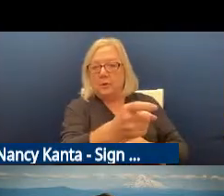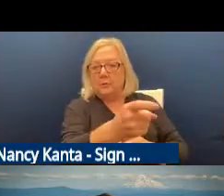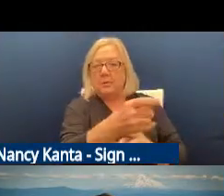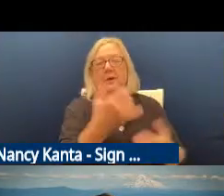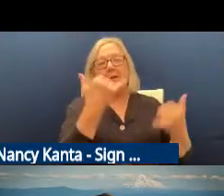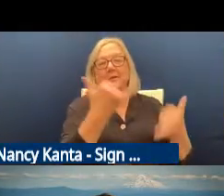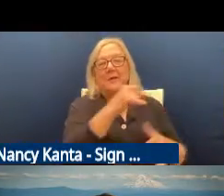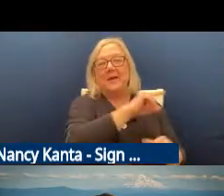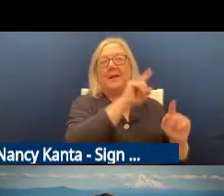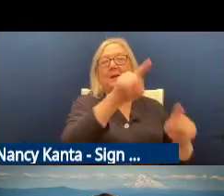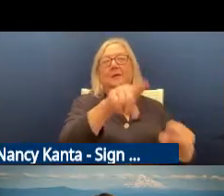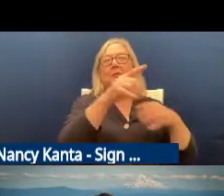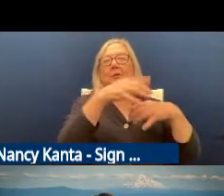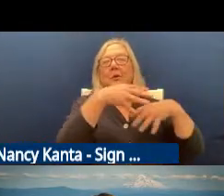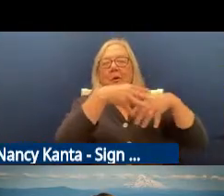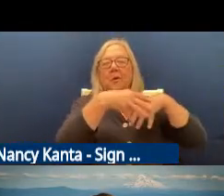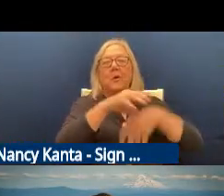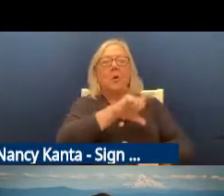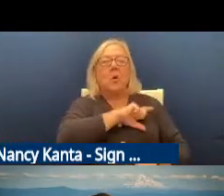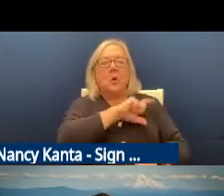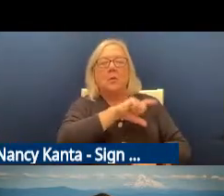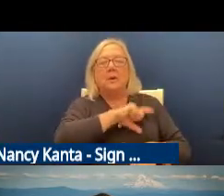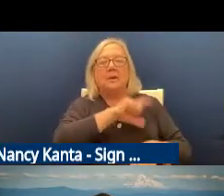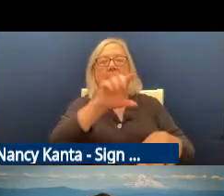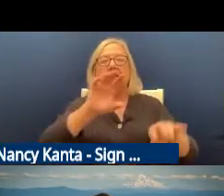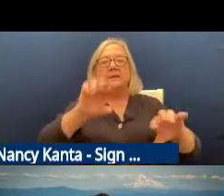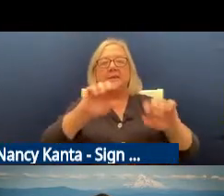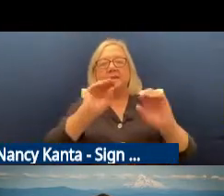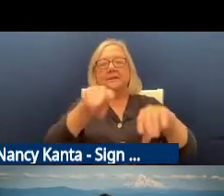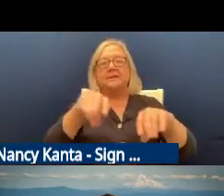up during the introductions, I'll make sure to give her an opportunity.